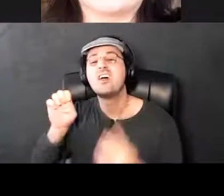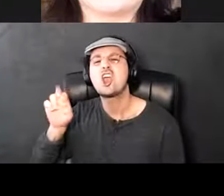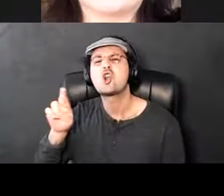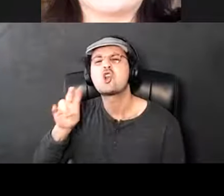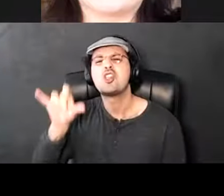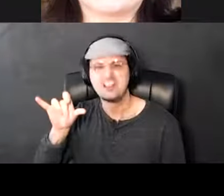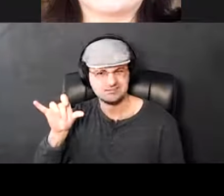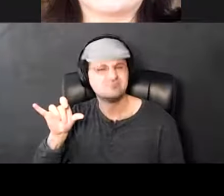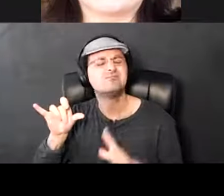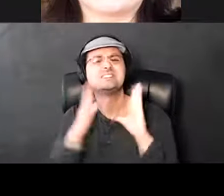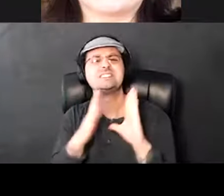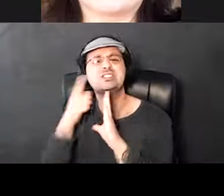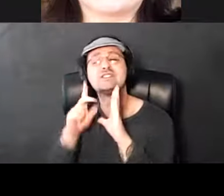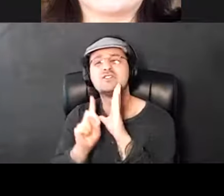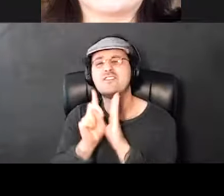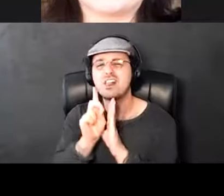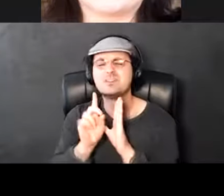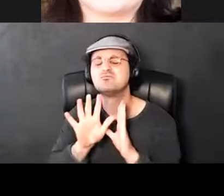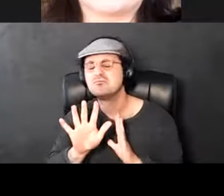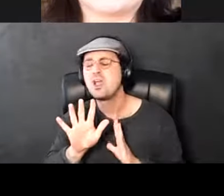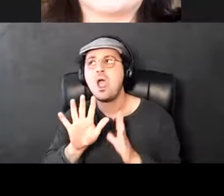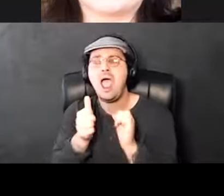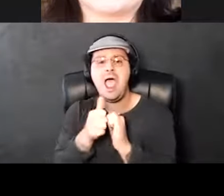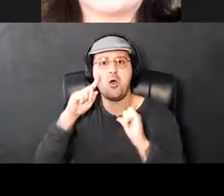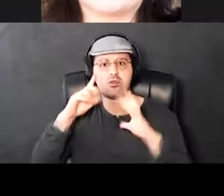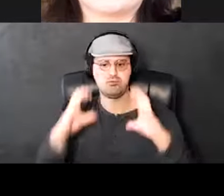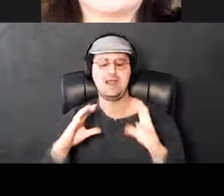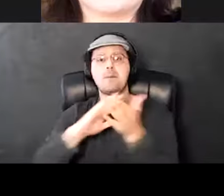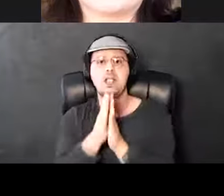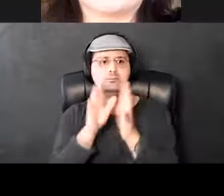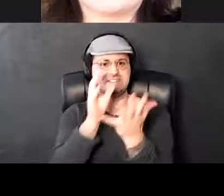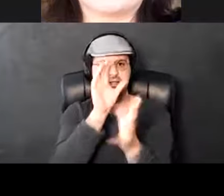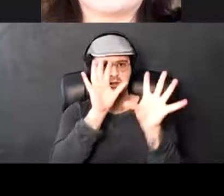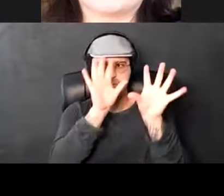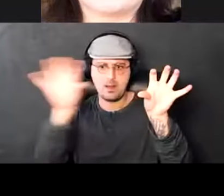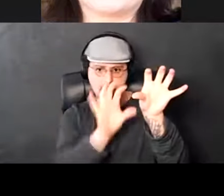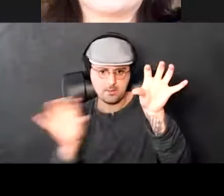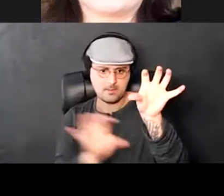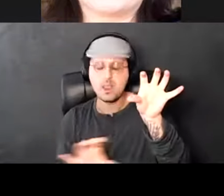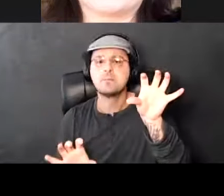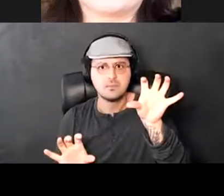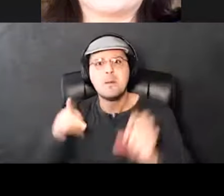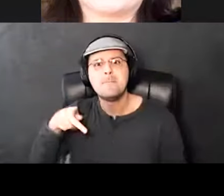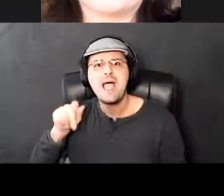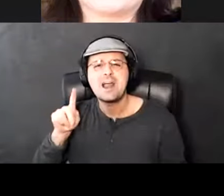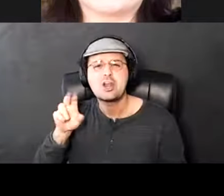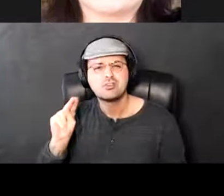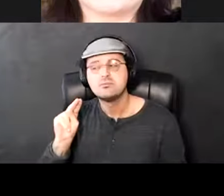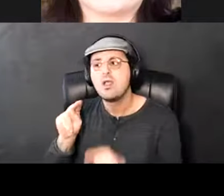development, how the brain gets patterned and how those stem cells know what kind of cells to